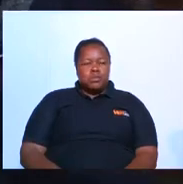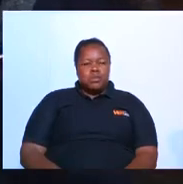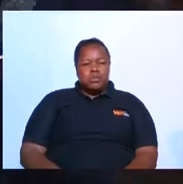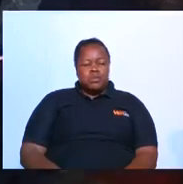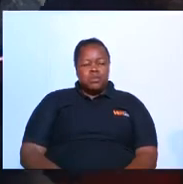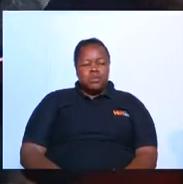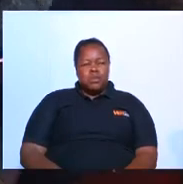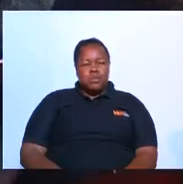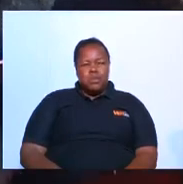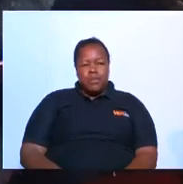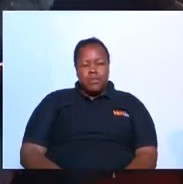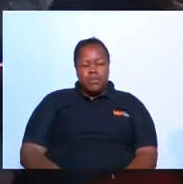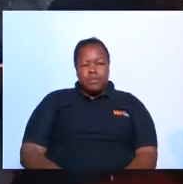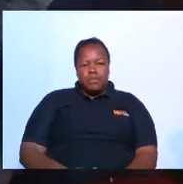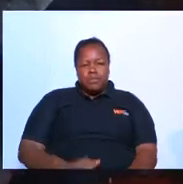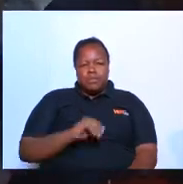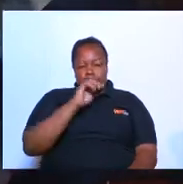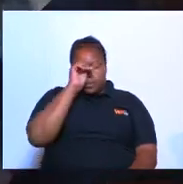foreign